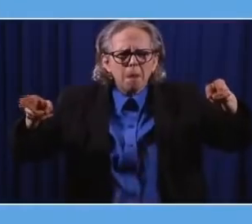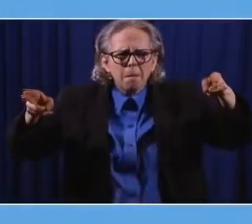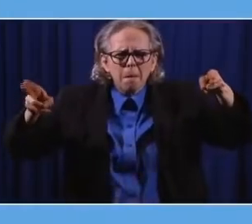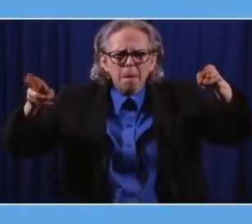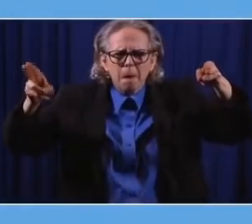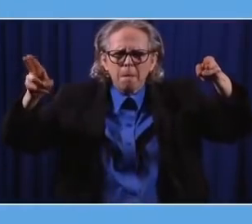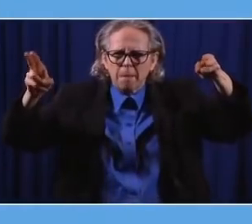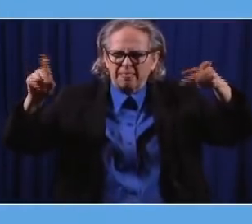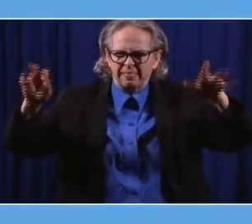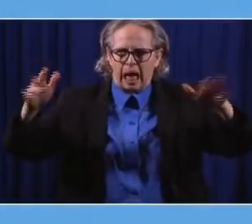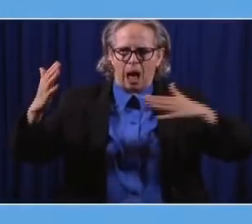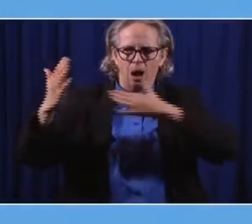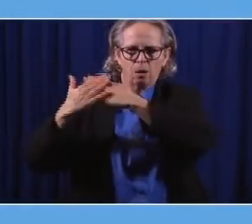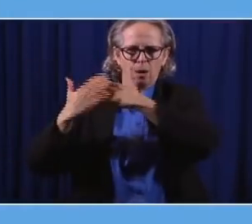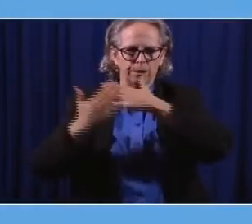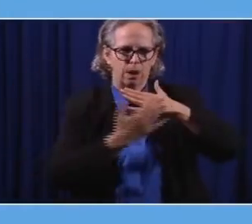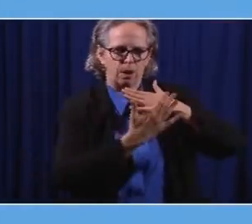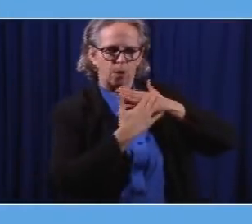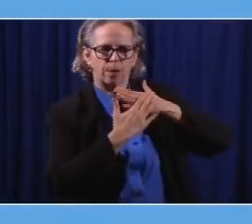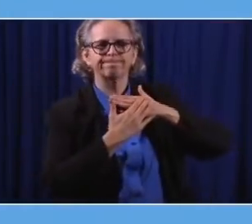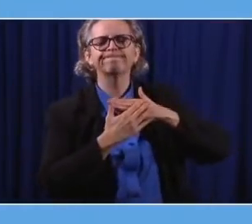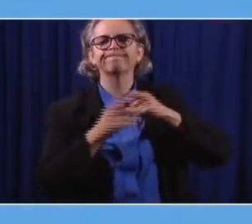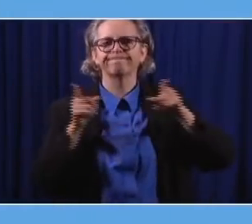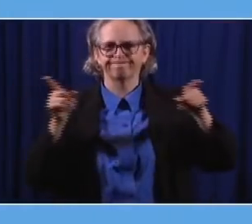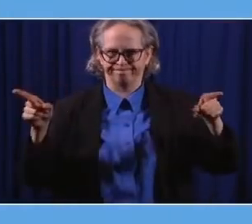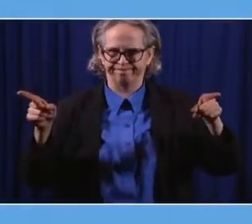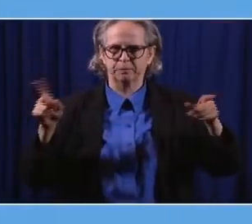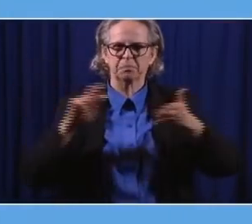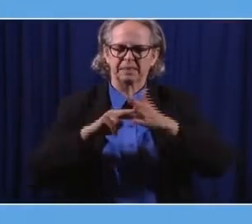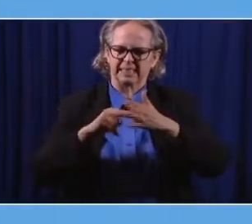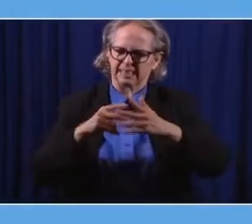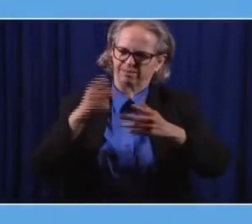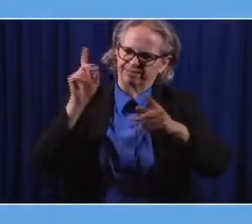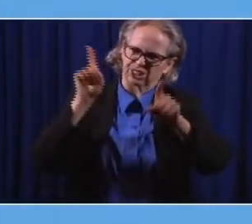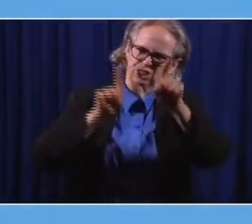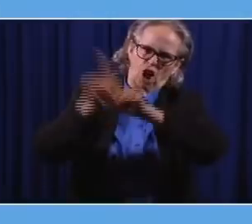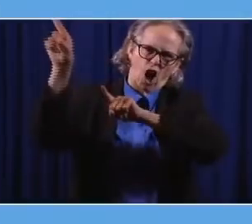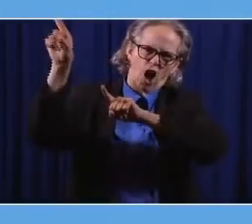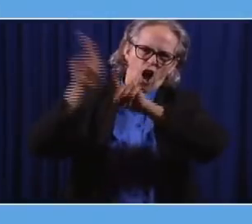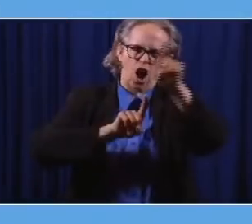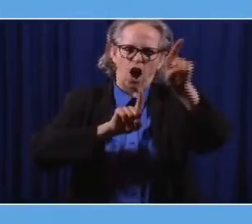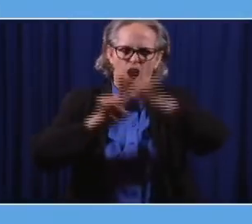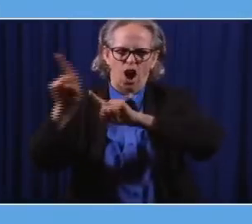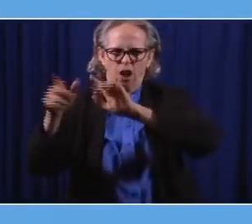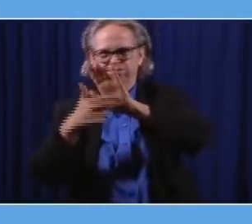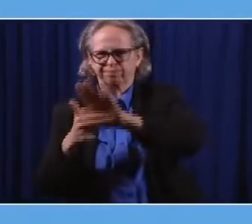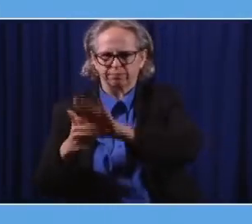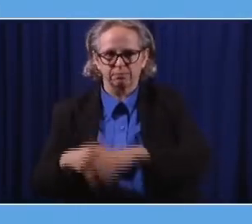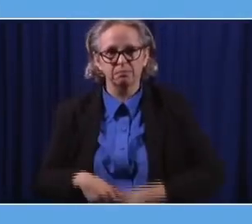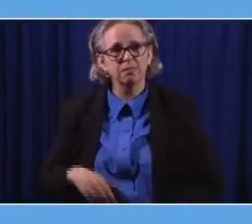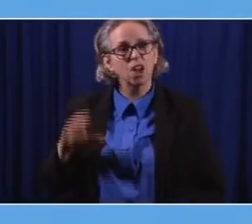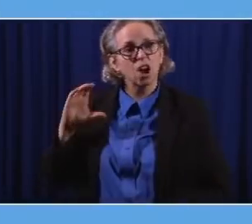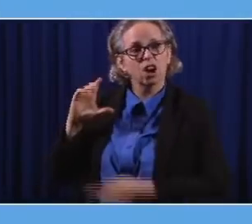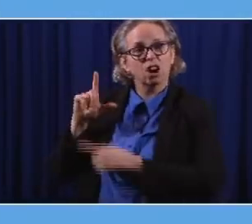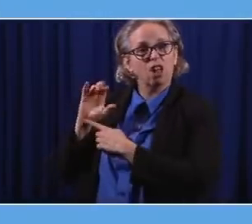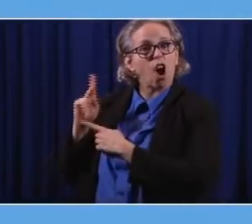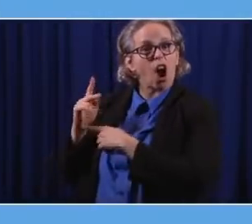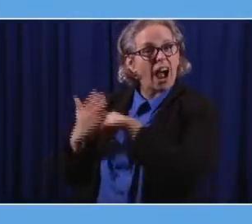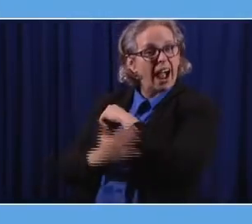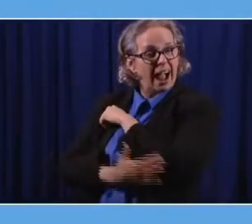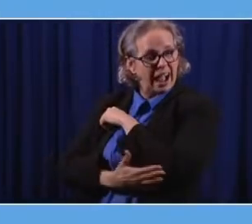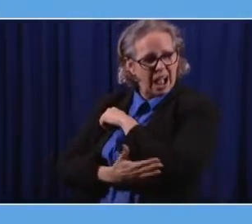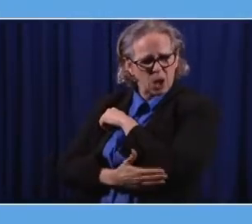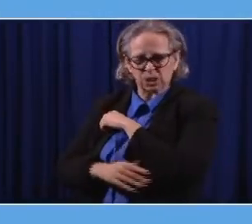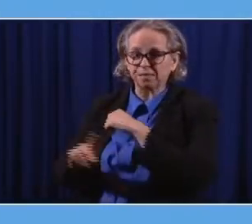indicators, and they have to do with what's going on in the hospitals. Clark County is on the watch list for the first time since the